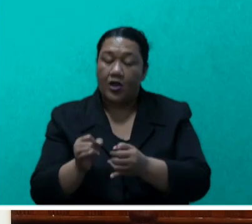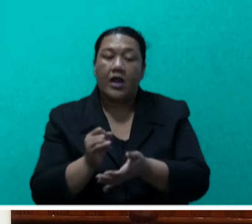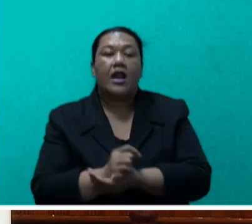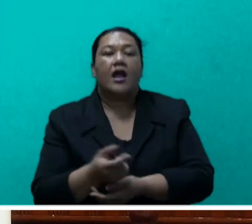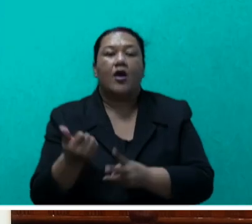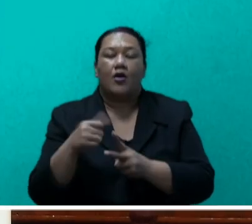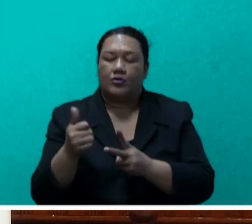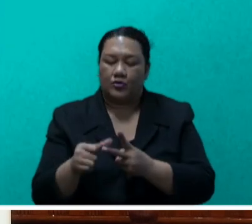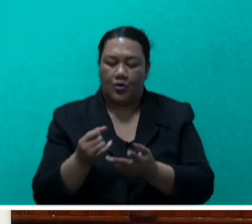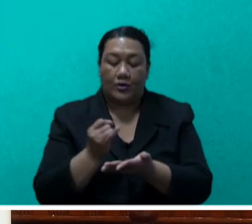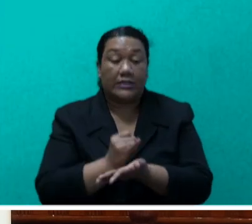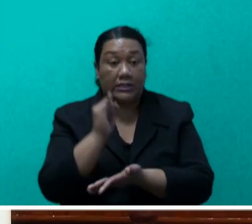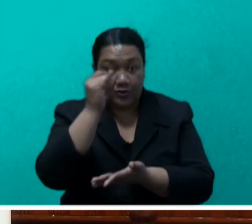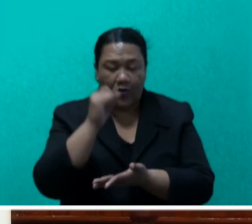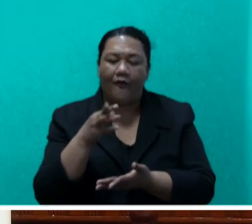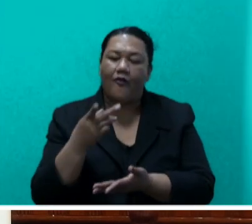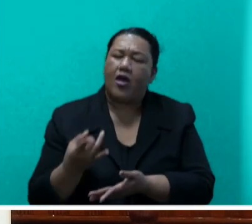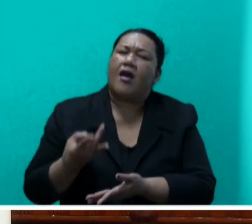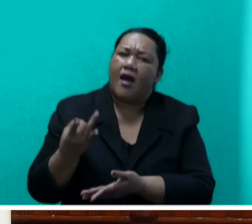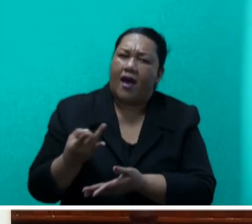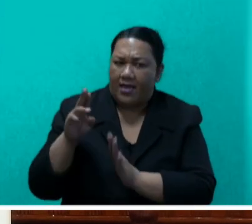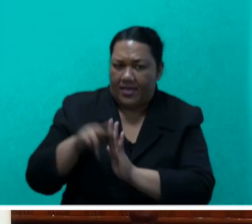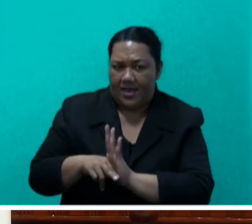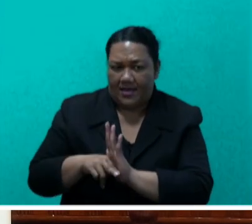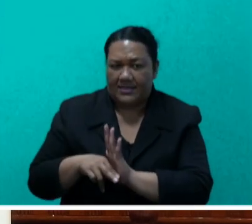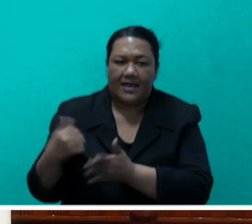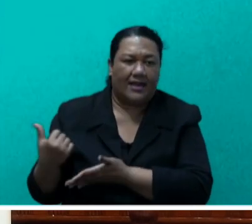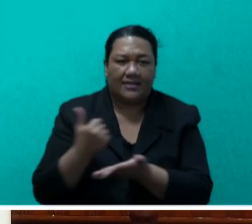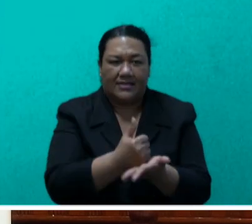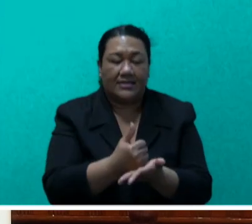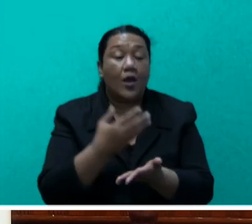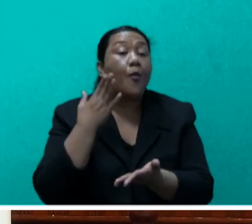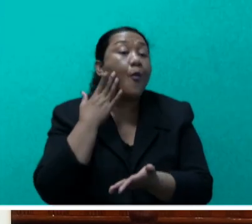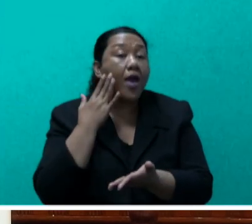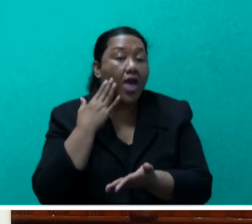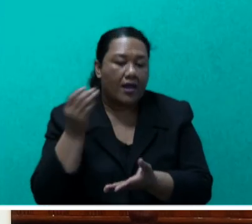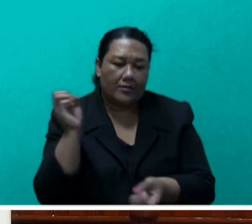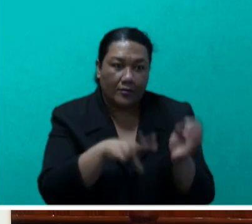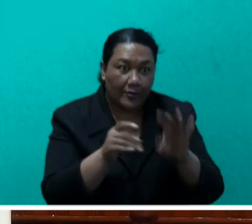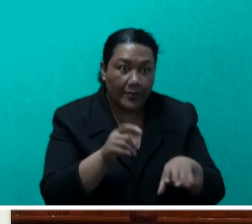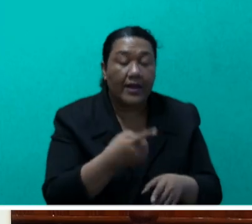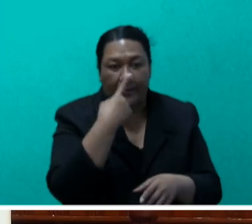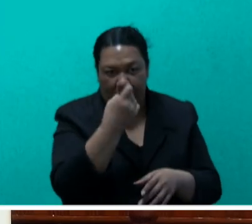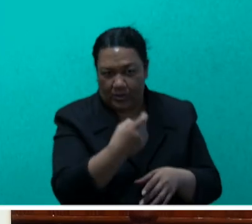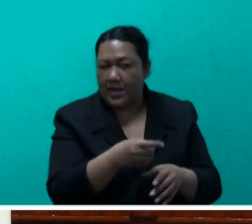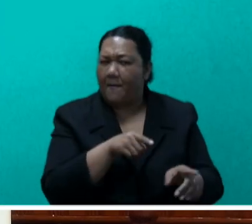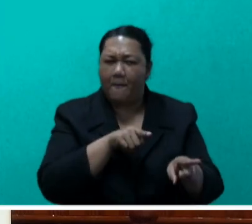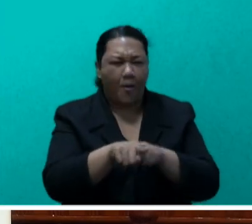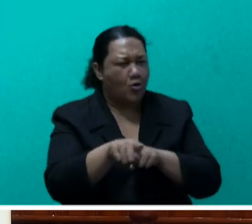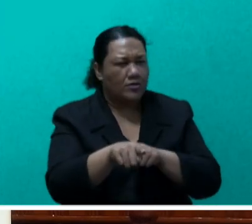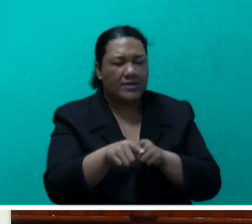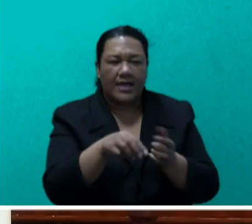and assistance, which came in when the museum most needed a